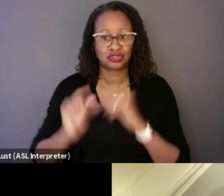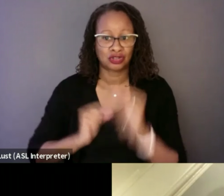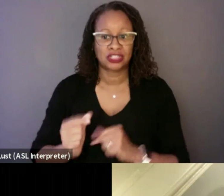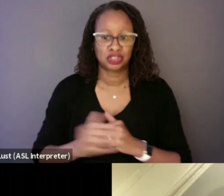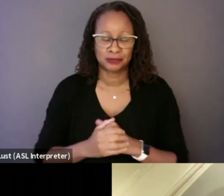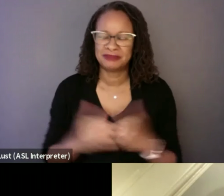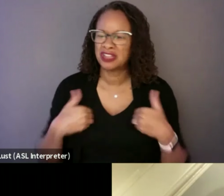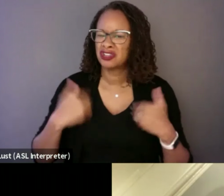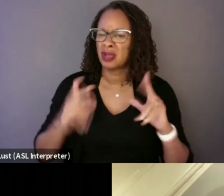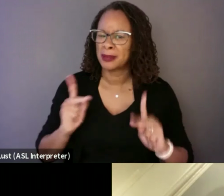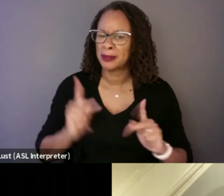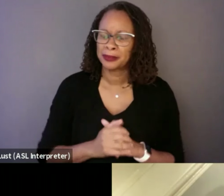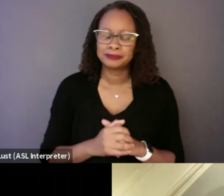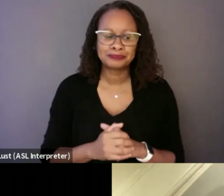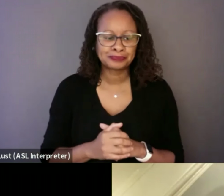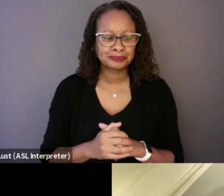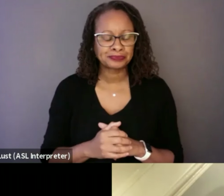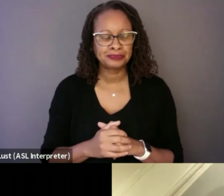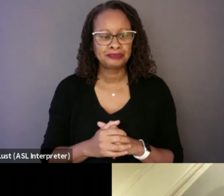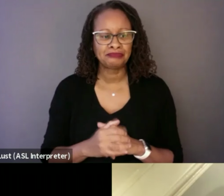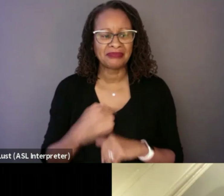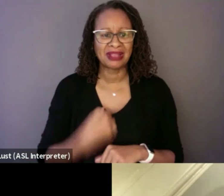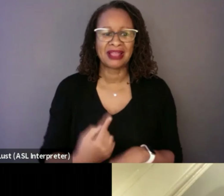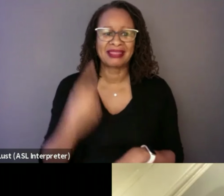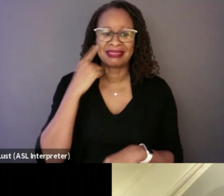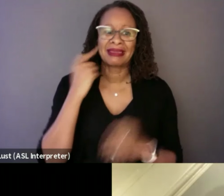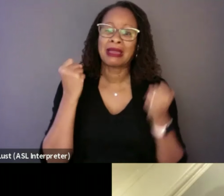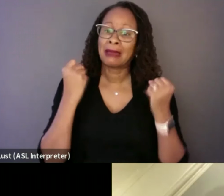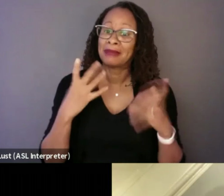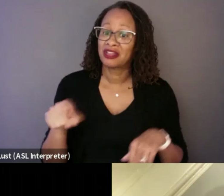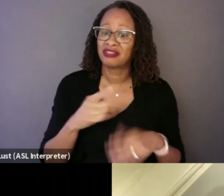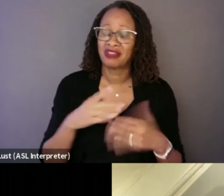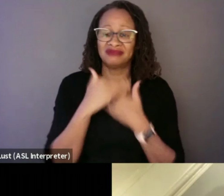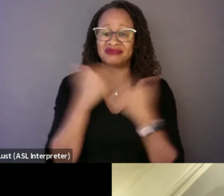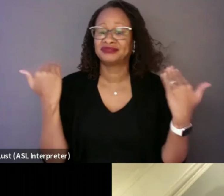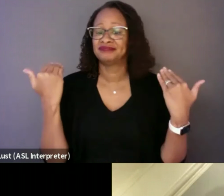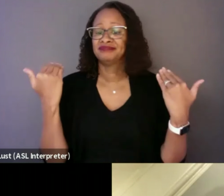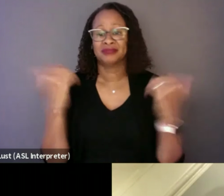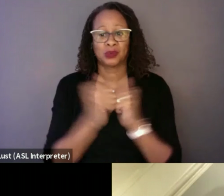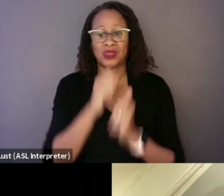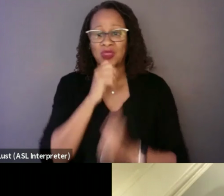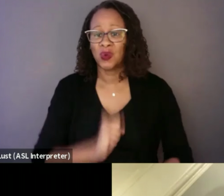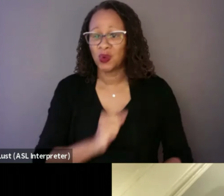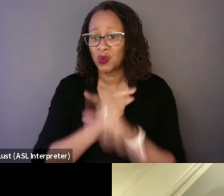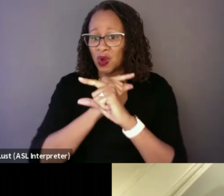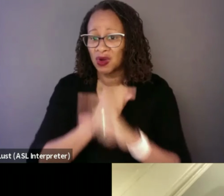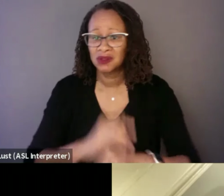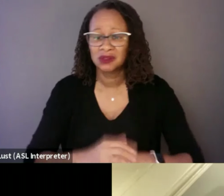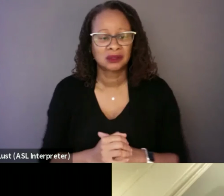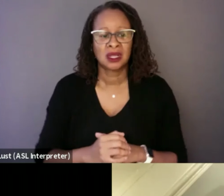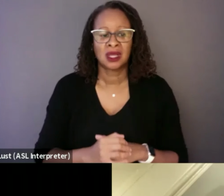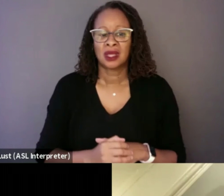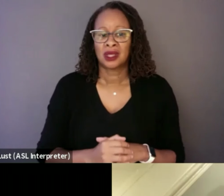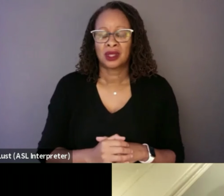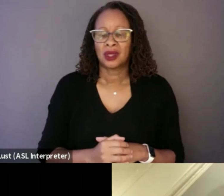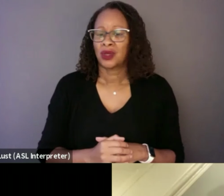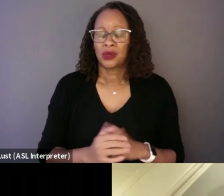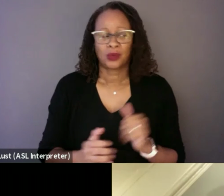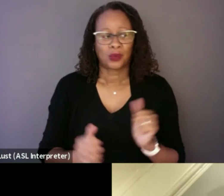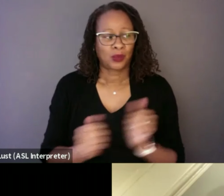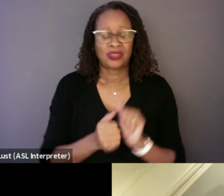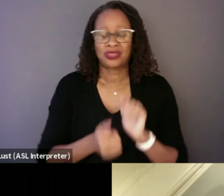I think, you know, a lot of them are fed up with the old guard, with the ruling party